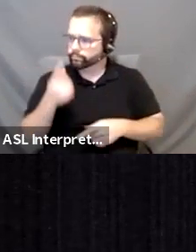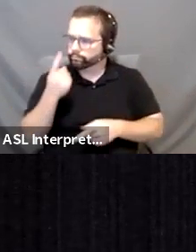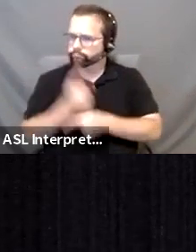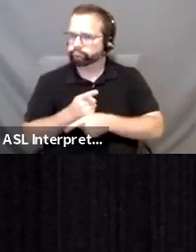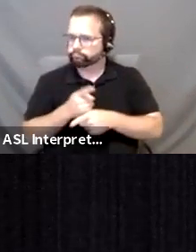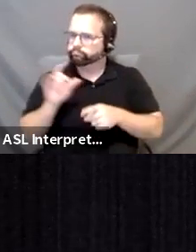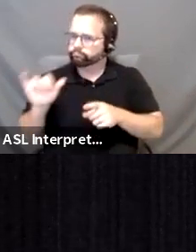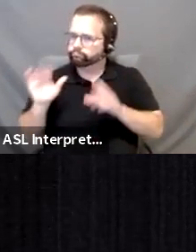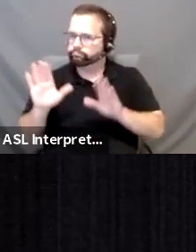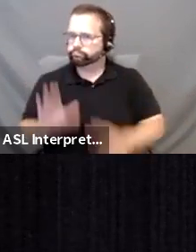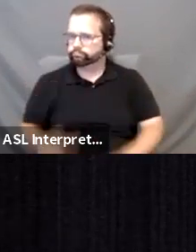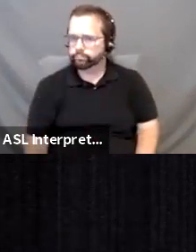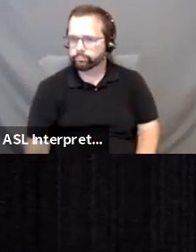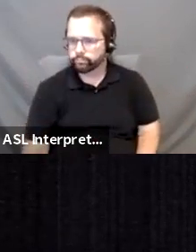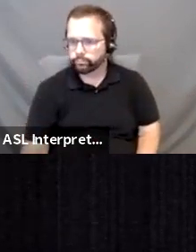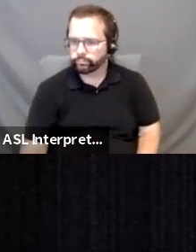Thank you for sharing that.